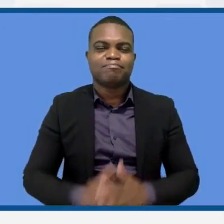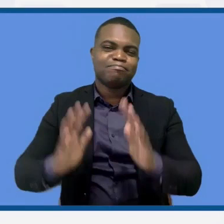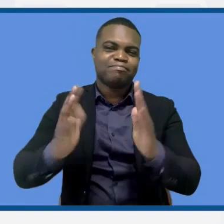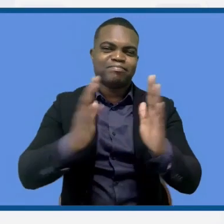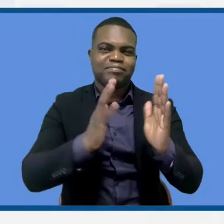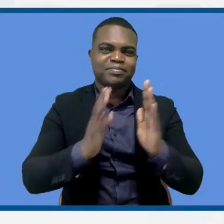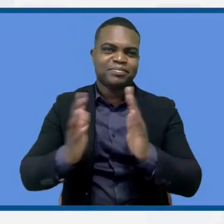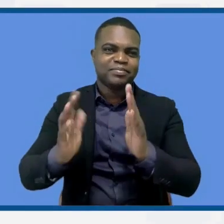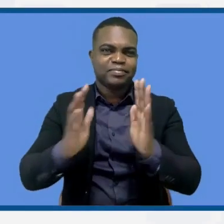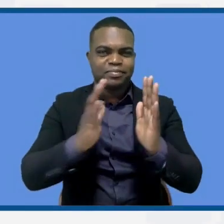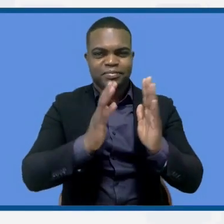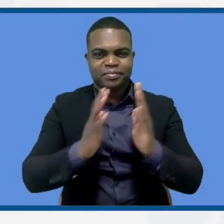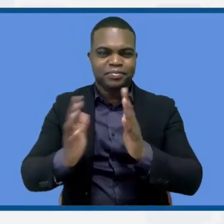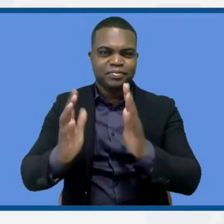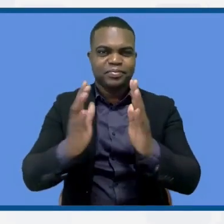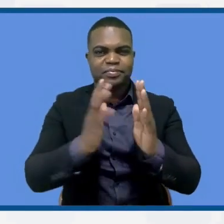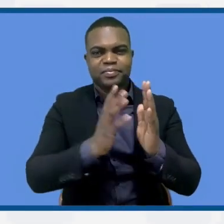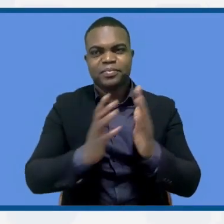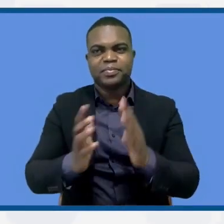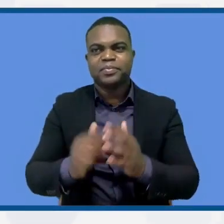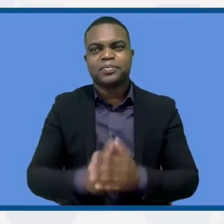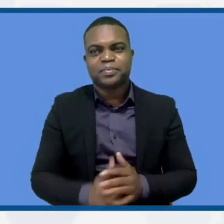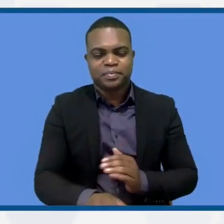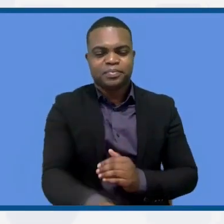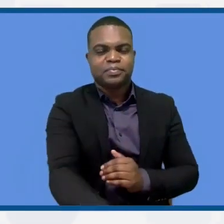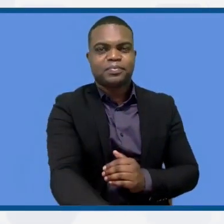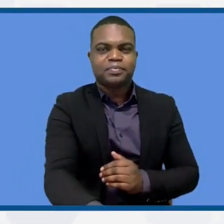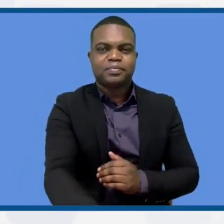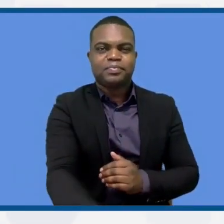Professor, it's hard to summarize all the key